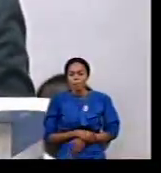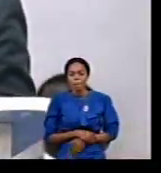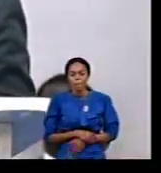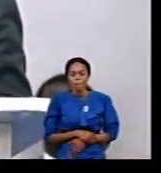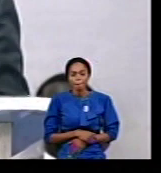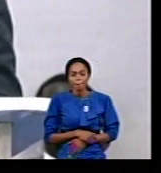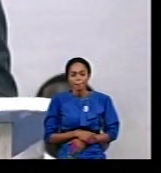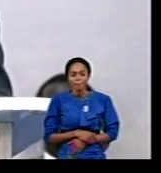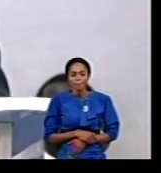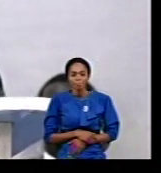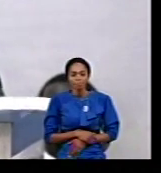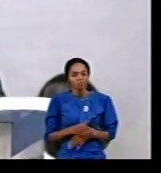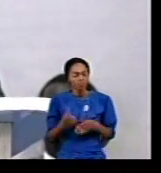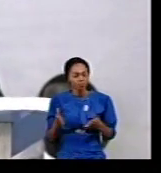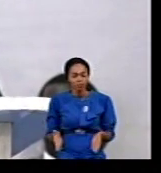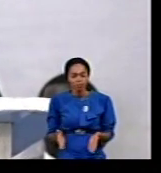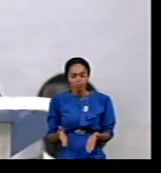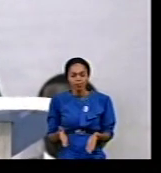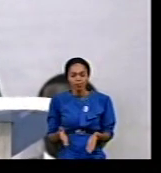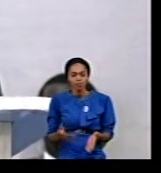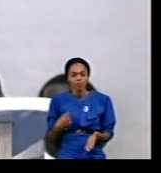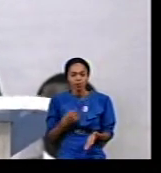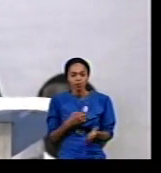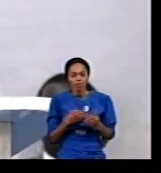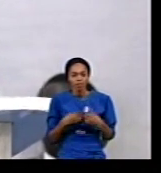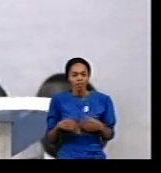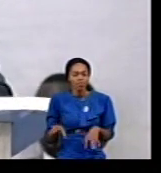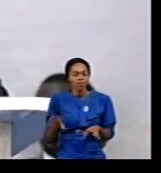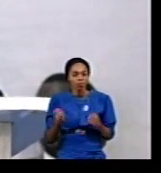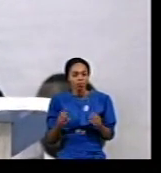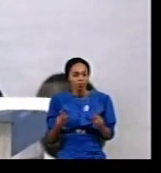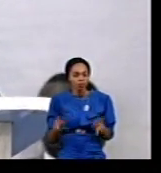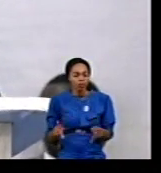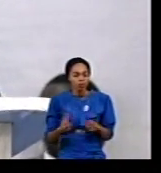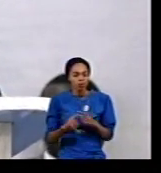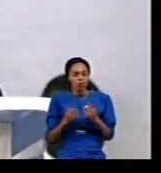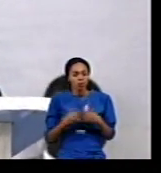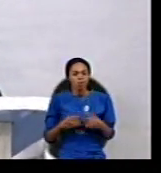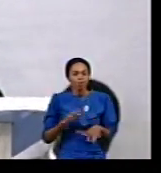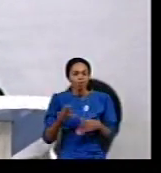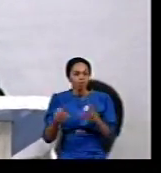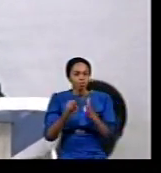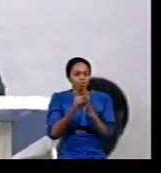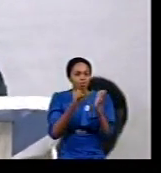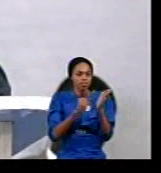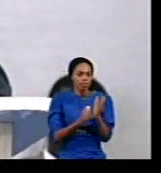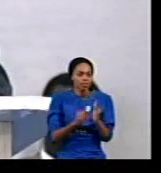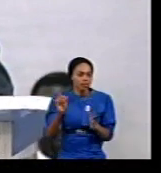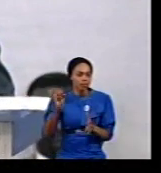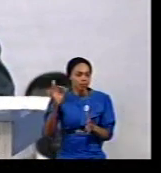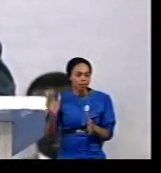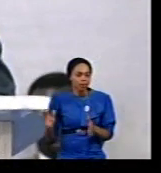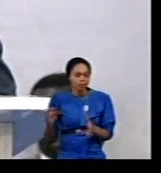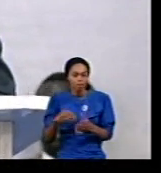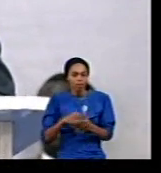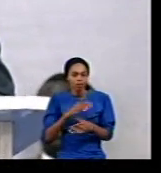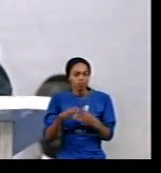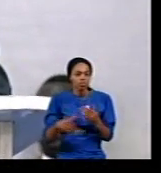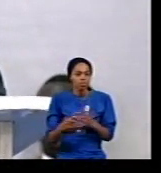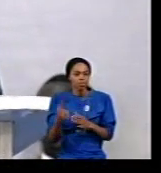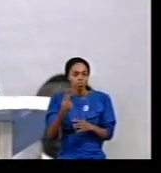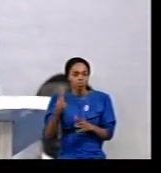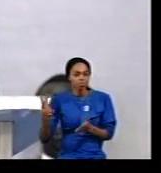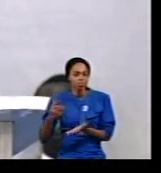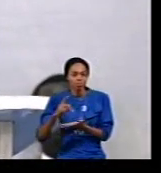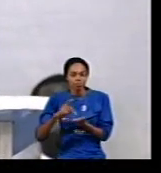Midianites. That's number one assignment. That's the assignment the Lord has given to us. Is the assignment the Lord gave to Jesus Christ. And what he